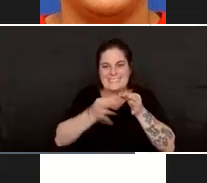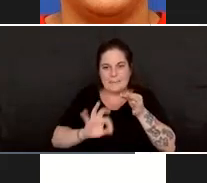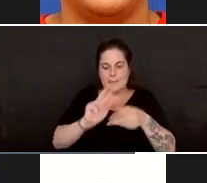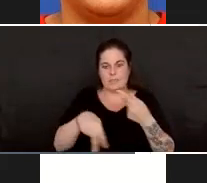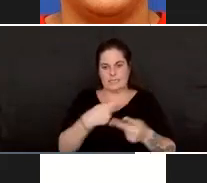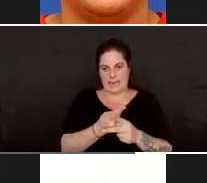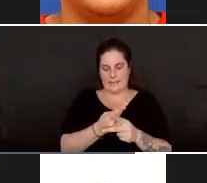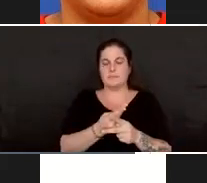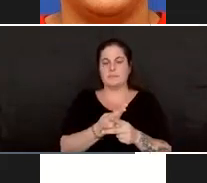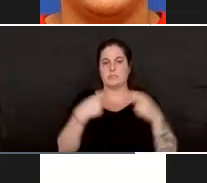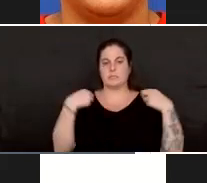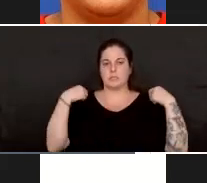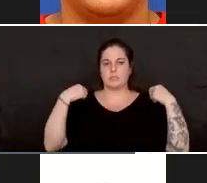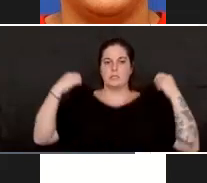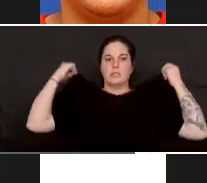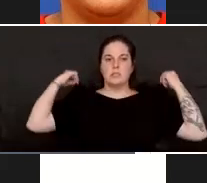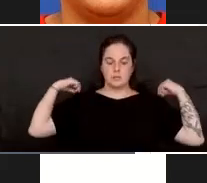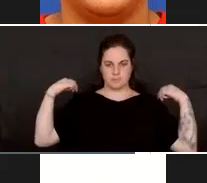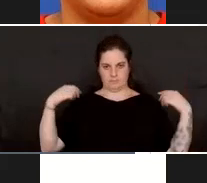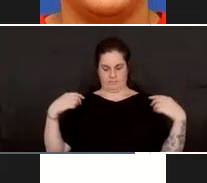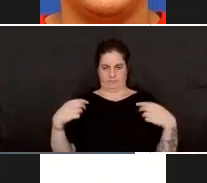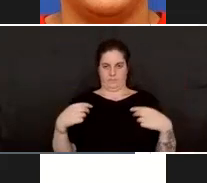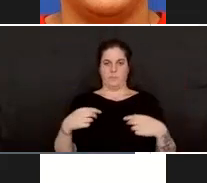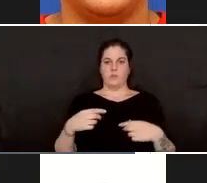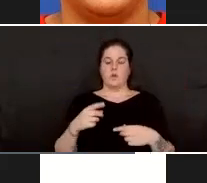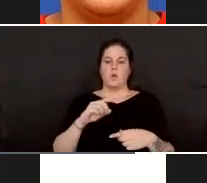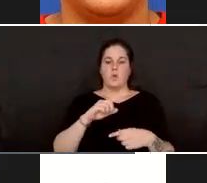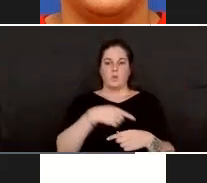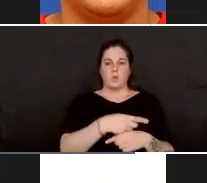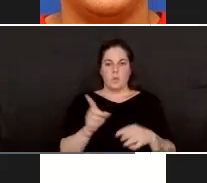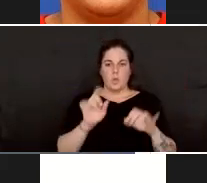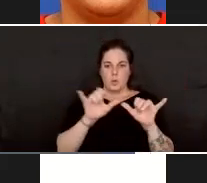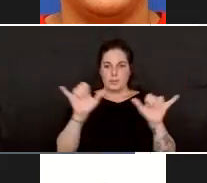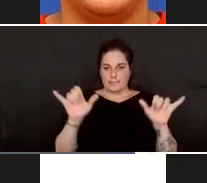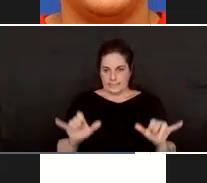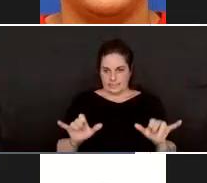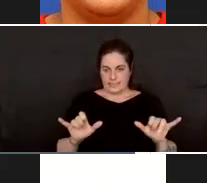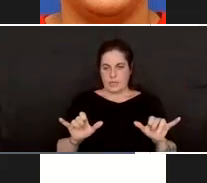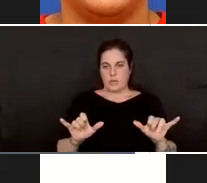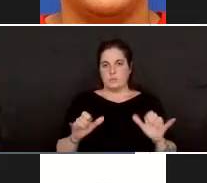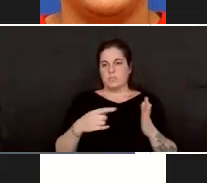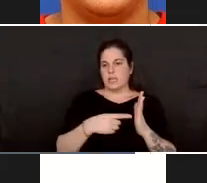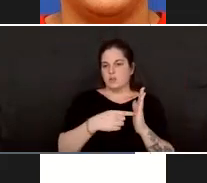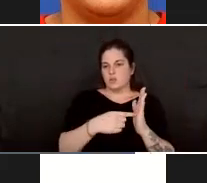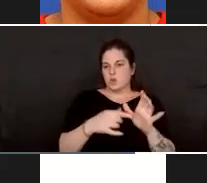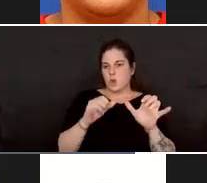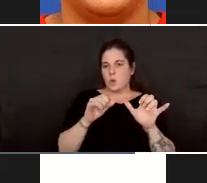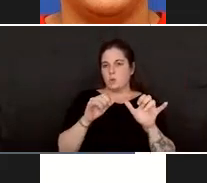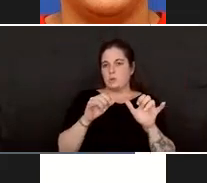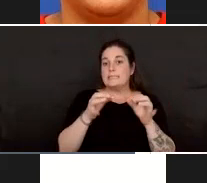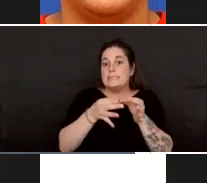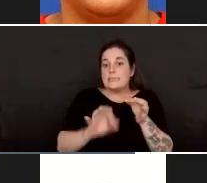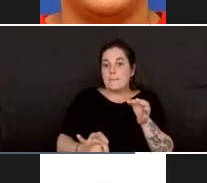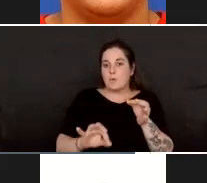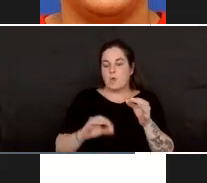waves. Those type of systems that exhibit simple oscillations and